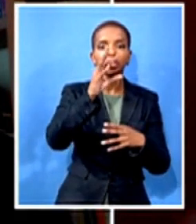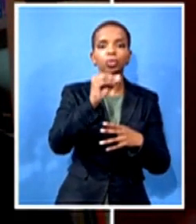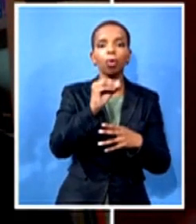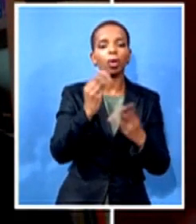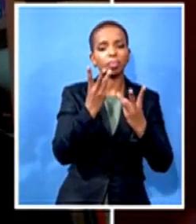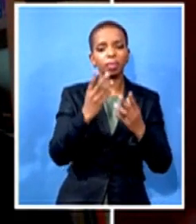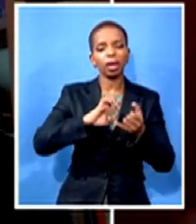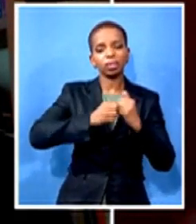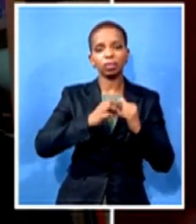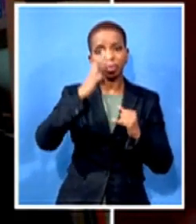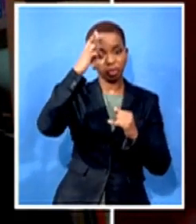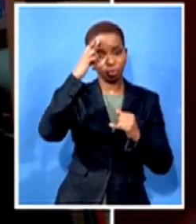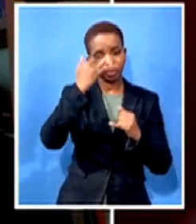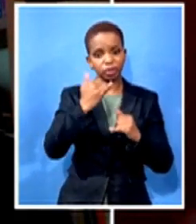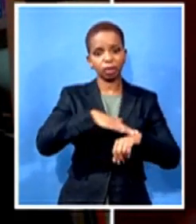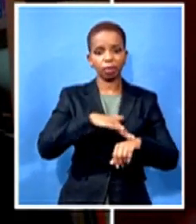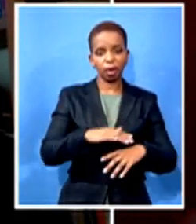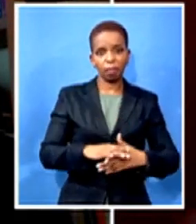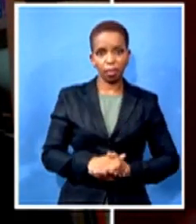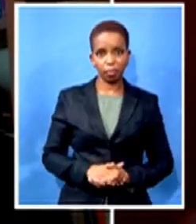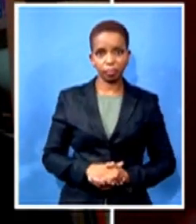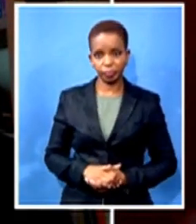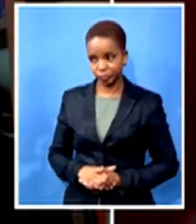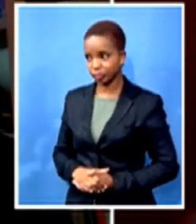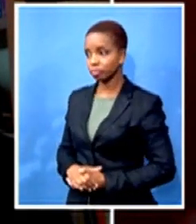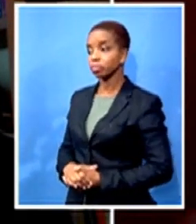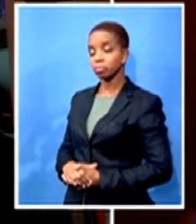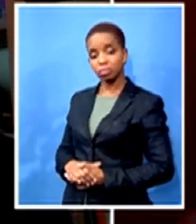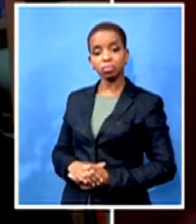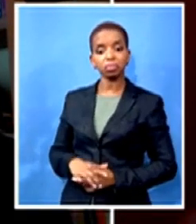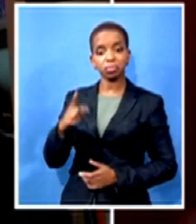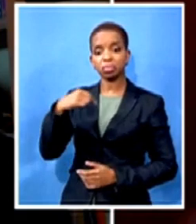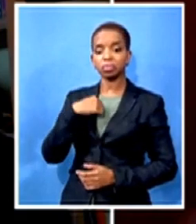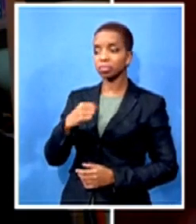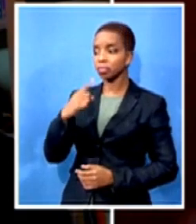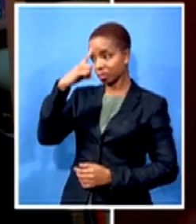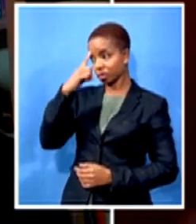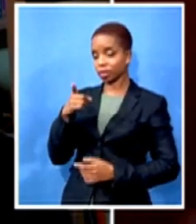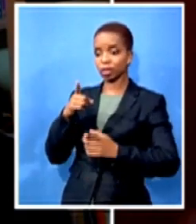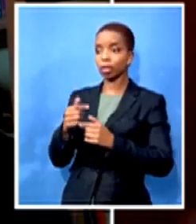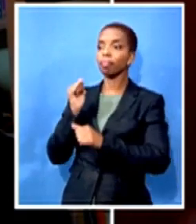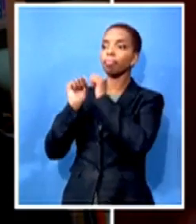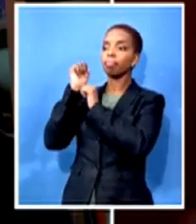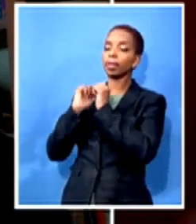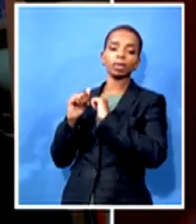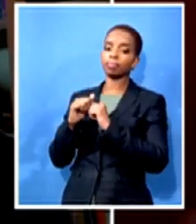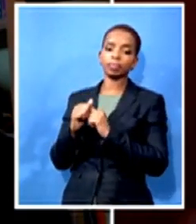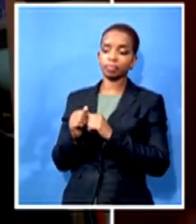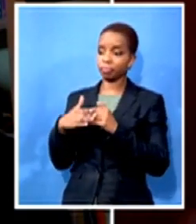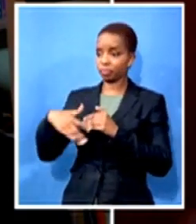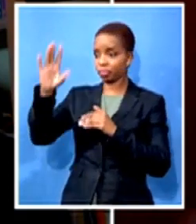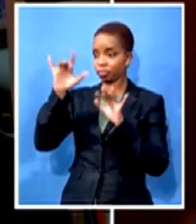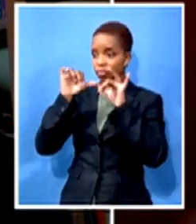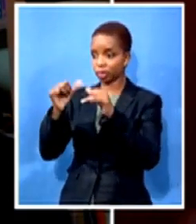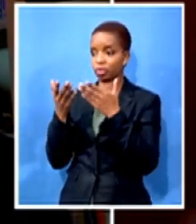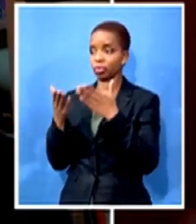Well, I suppose there's no going back. This is the new normal, as they call it. Thank you so much for talking to us today, Pritesh